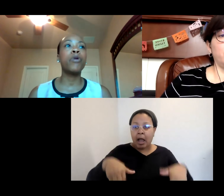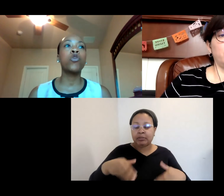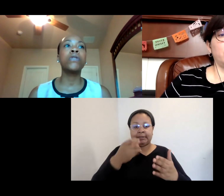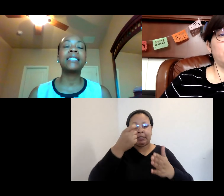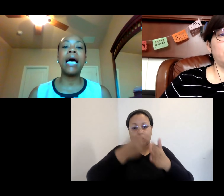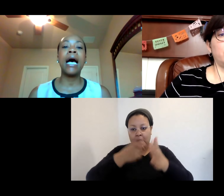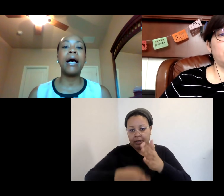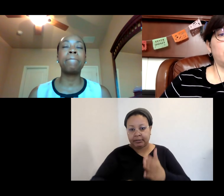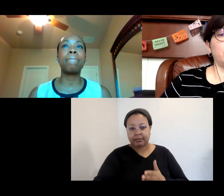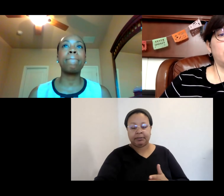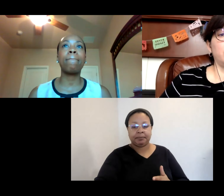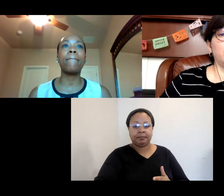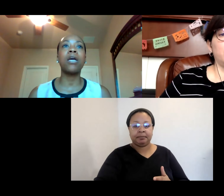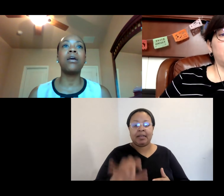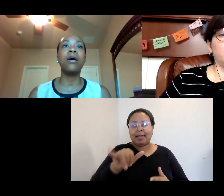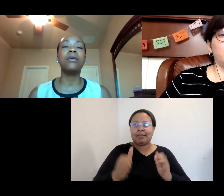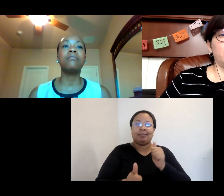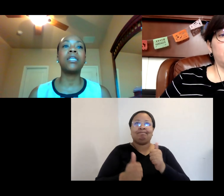of the most,